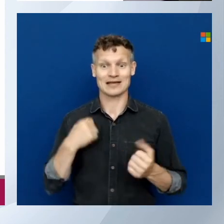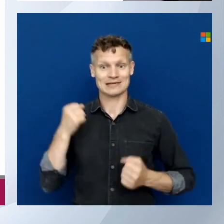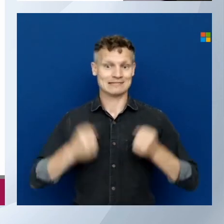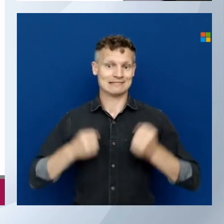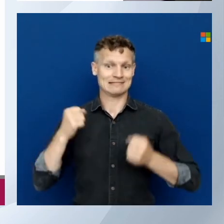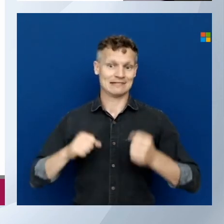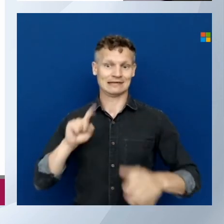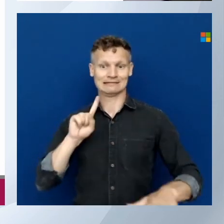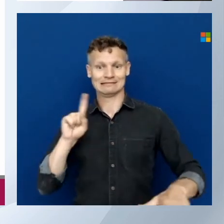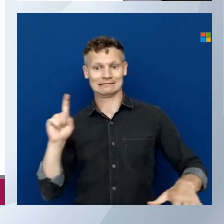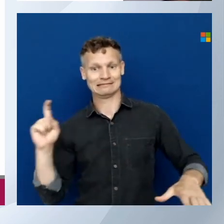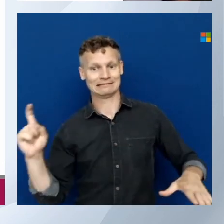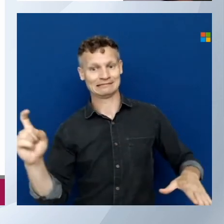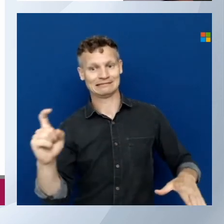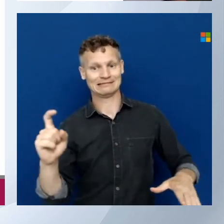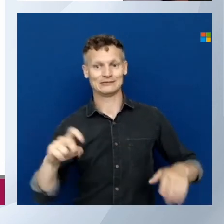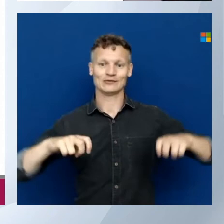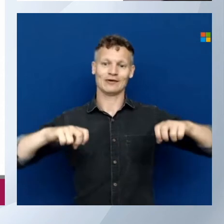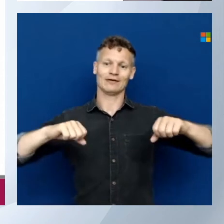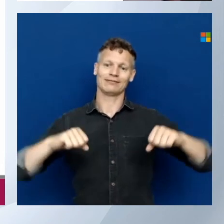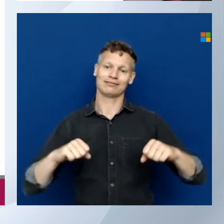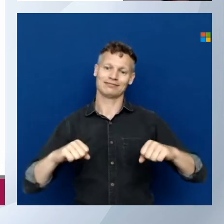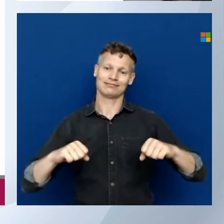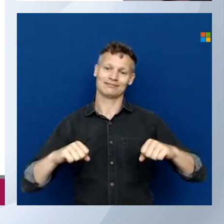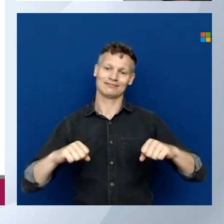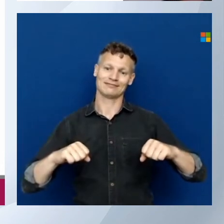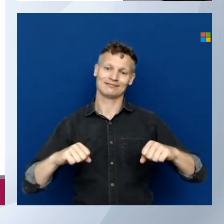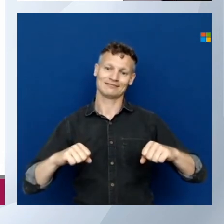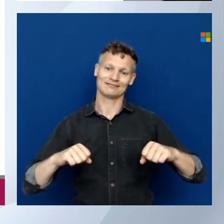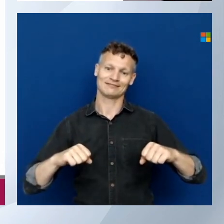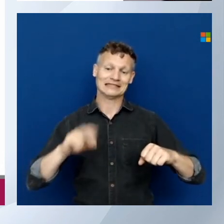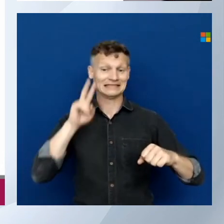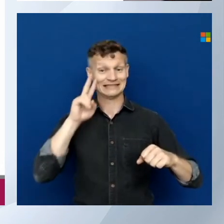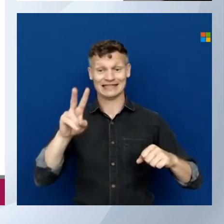if they are ready for throwing some questions at me.